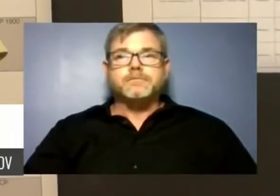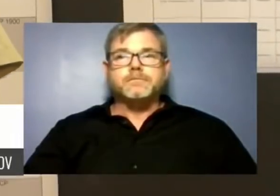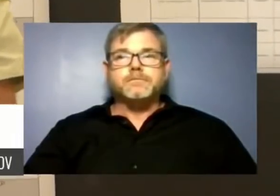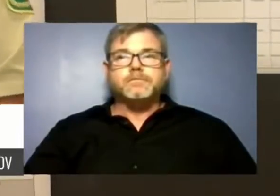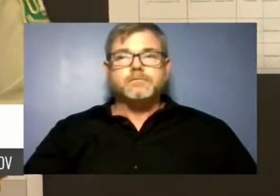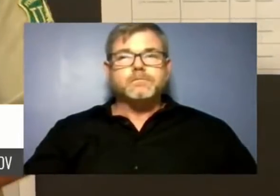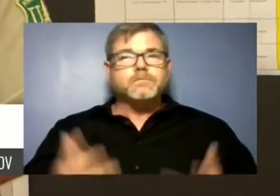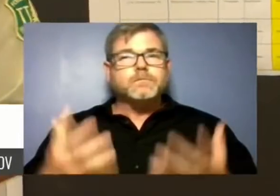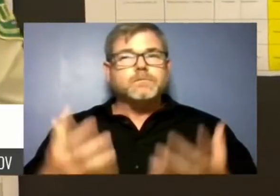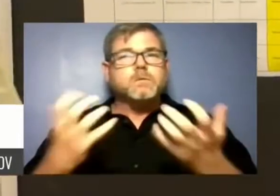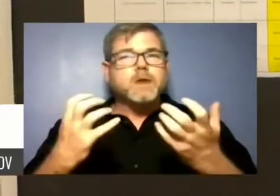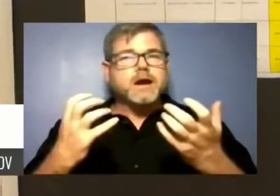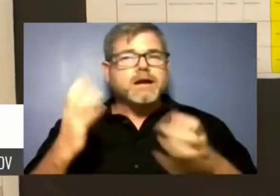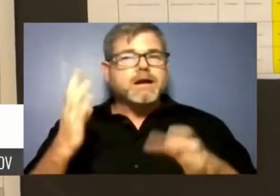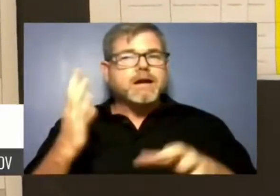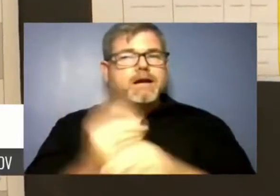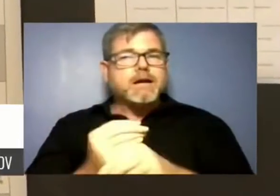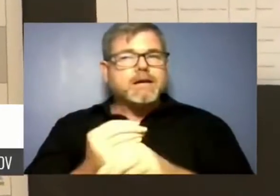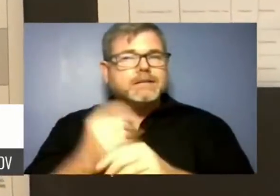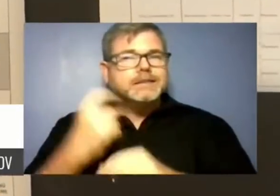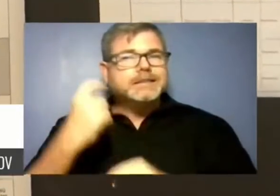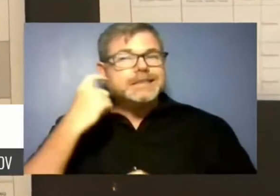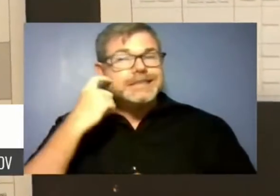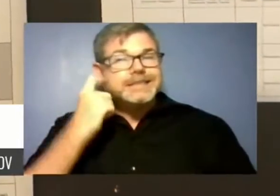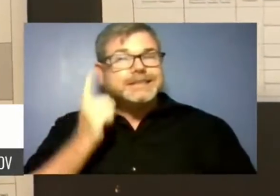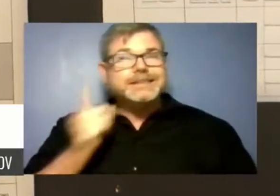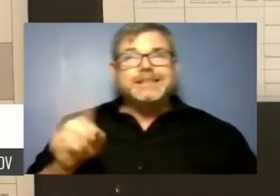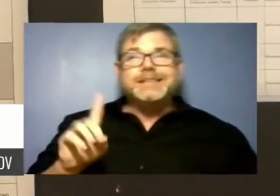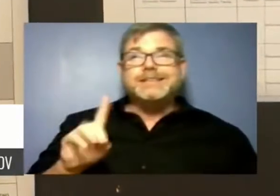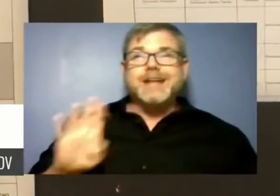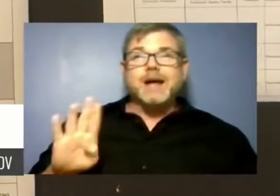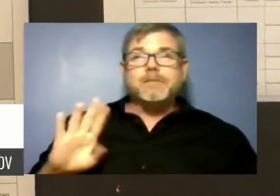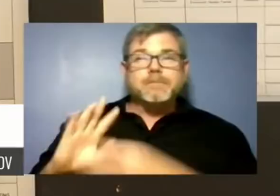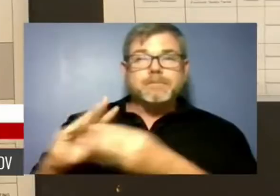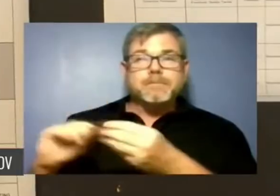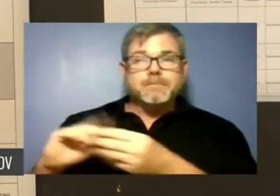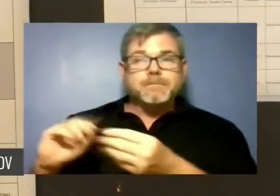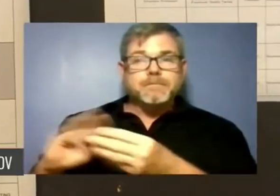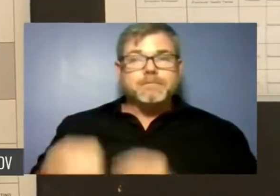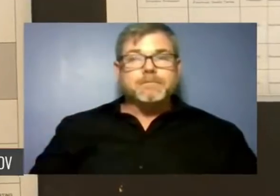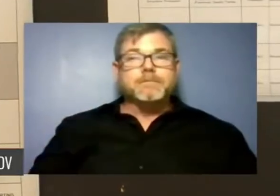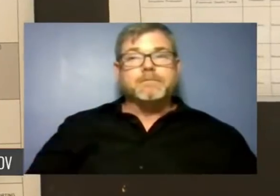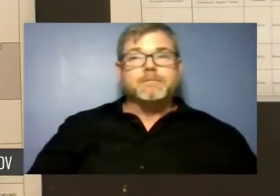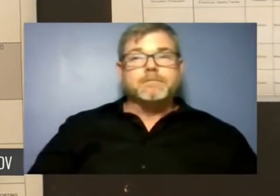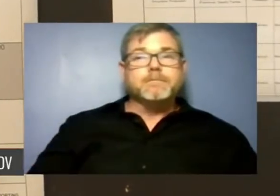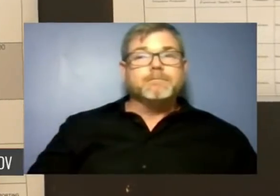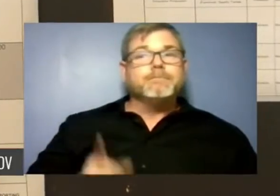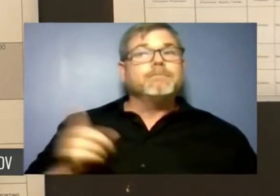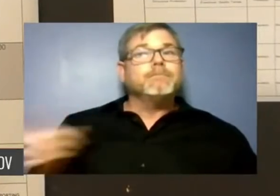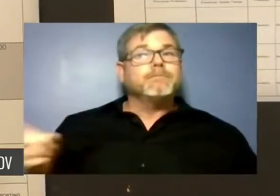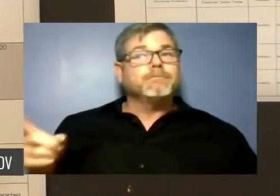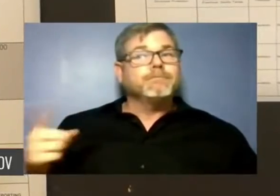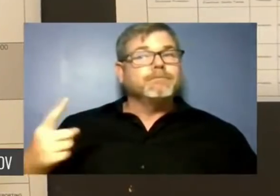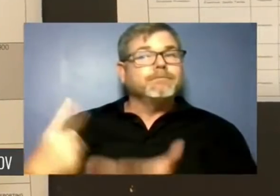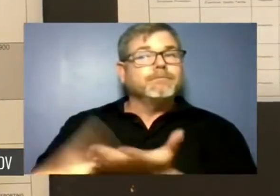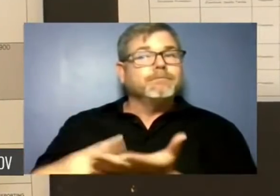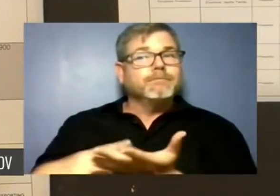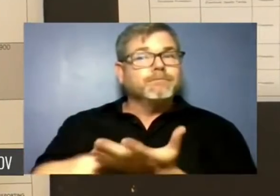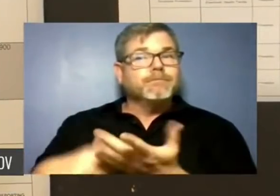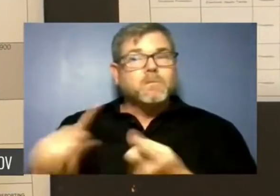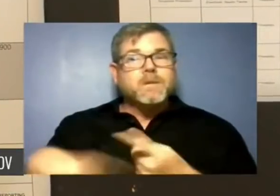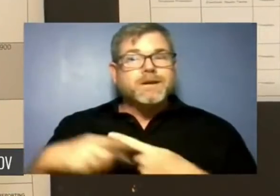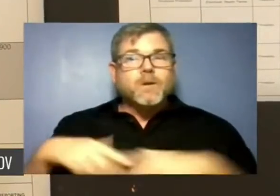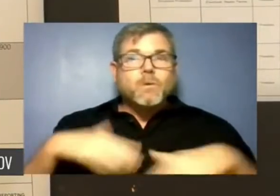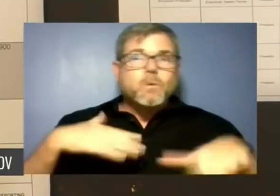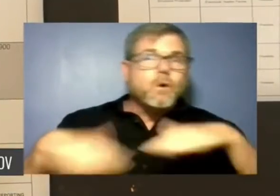talking about. You know, she's talking about going out in the forest, and just a little bit ago, we do have a little